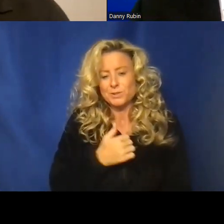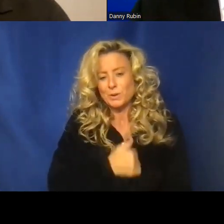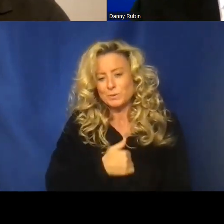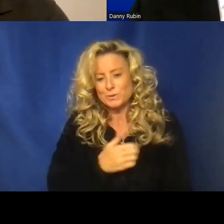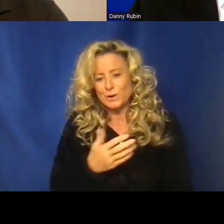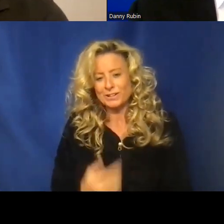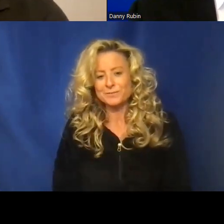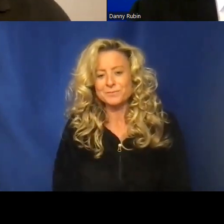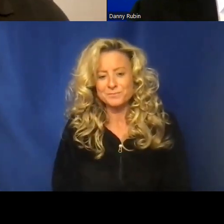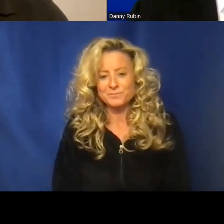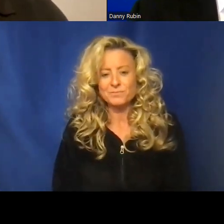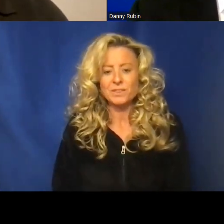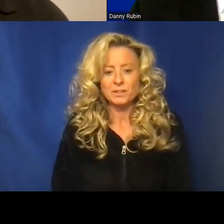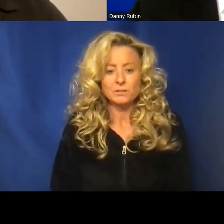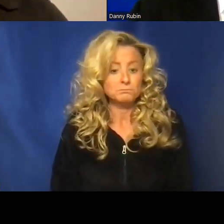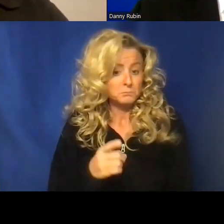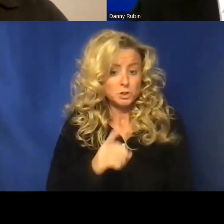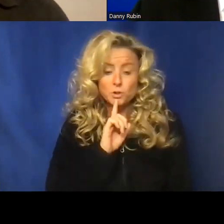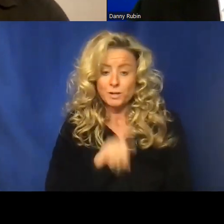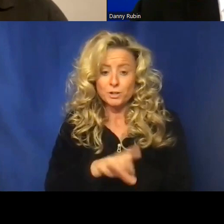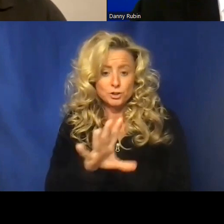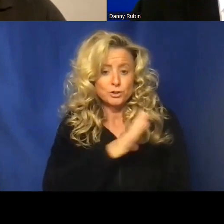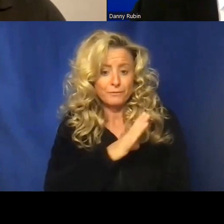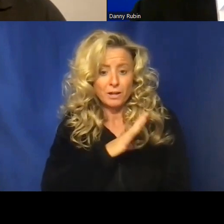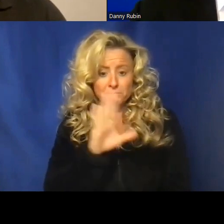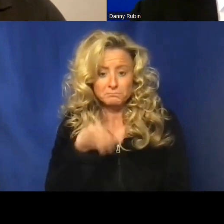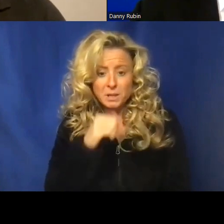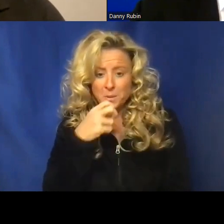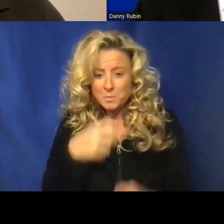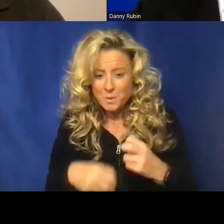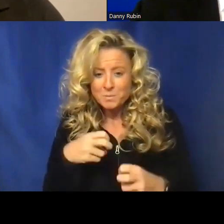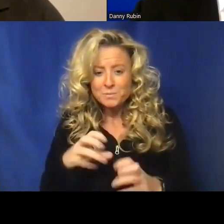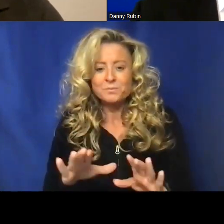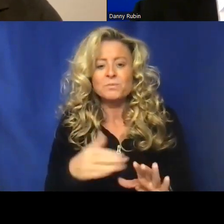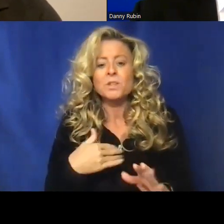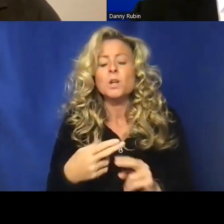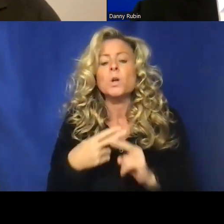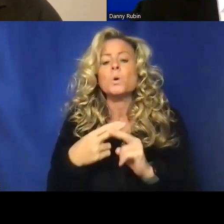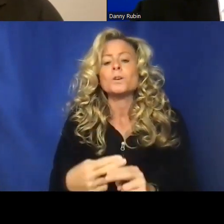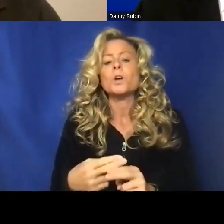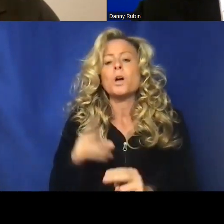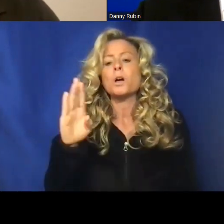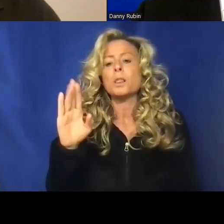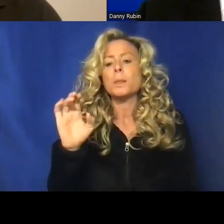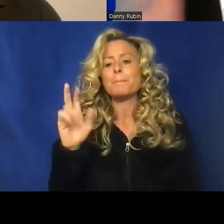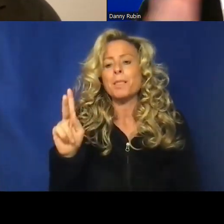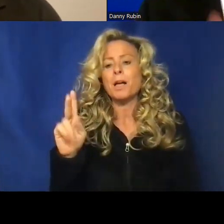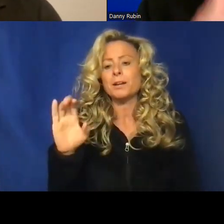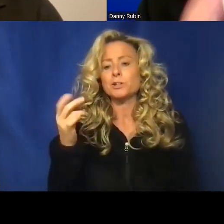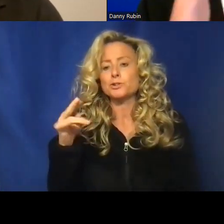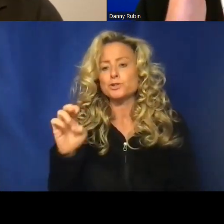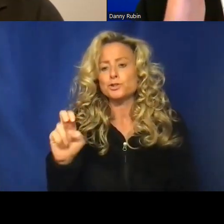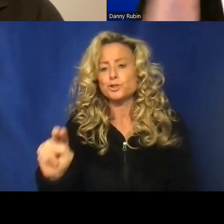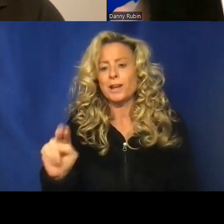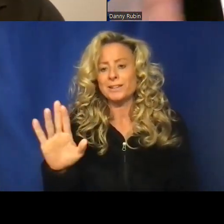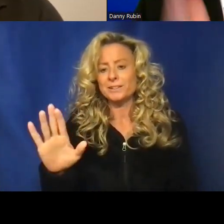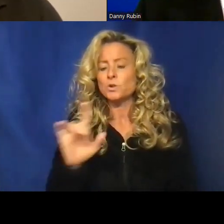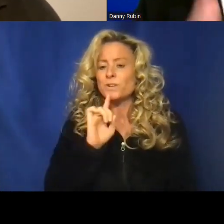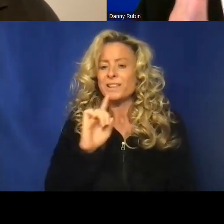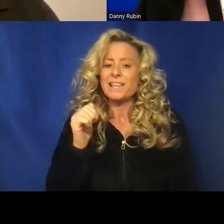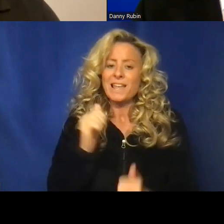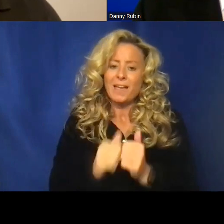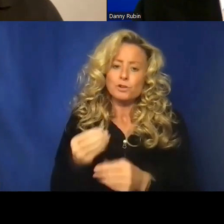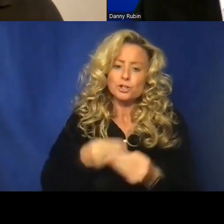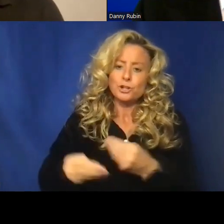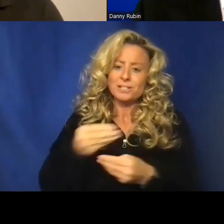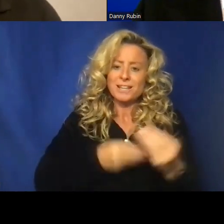apologize. You answered it, well enough. And this is what we call the blockchain, right? Yes. Where every